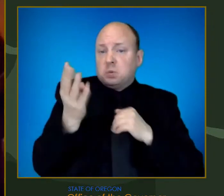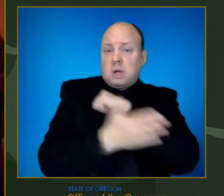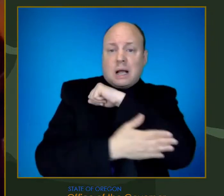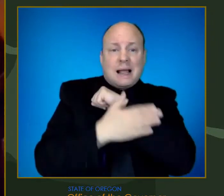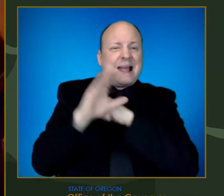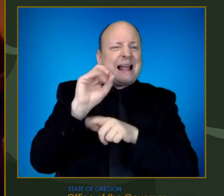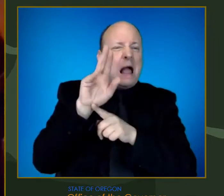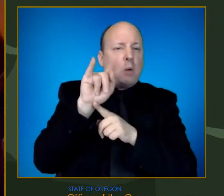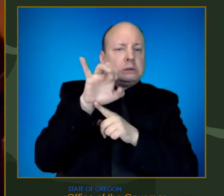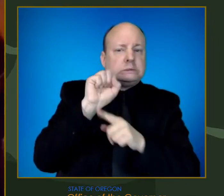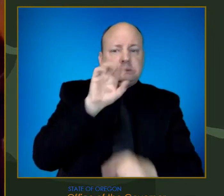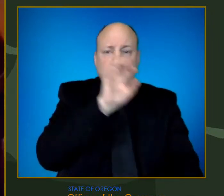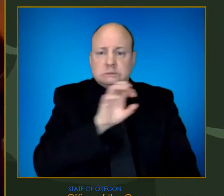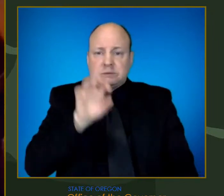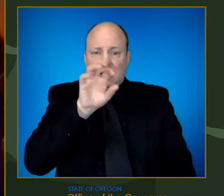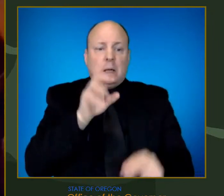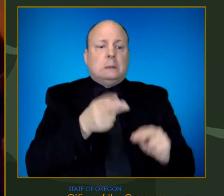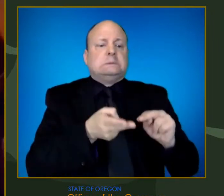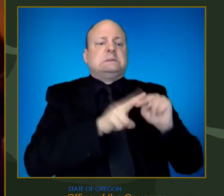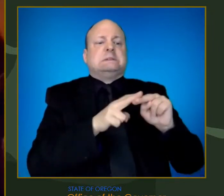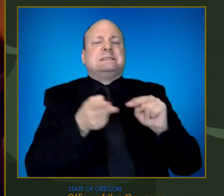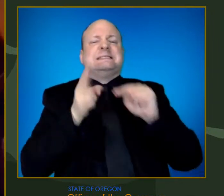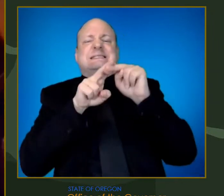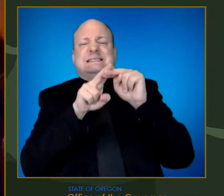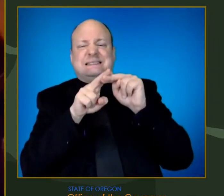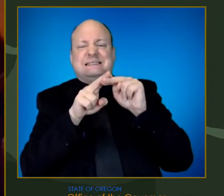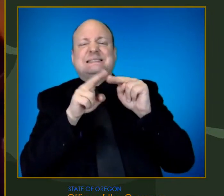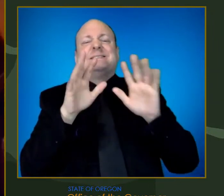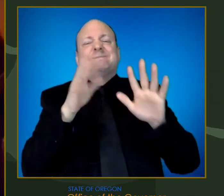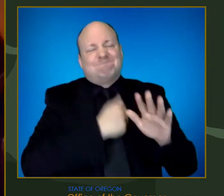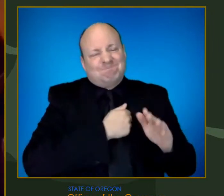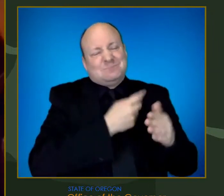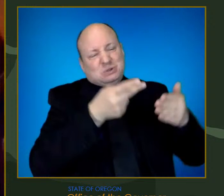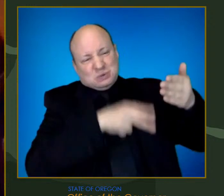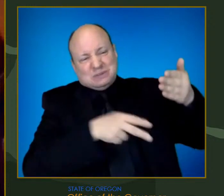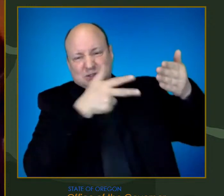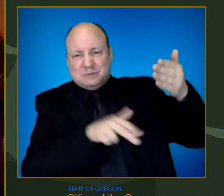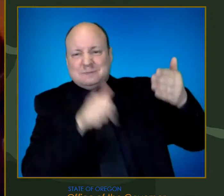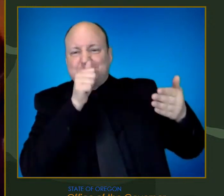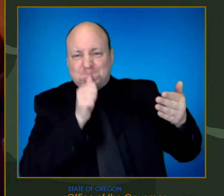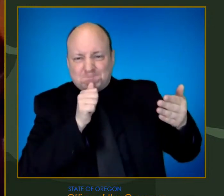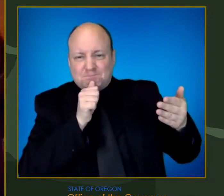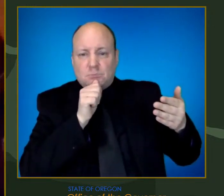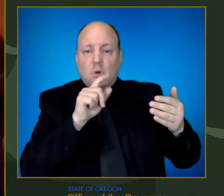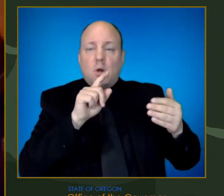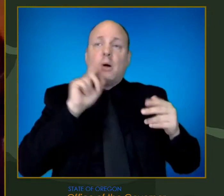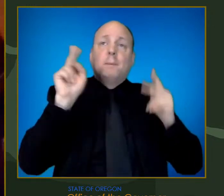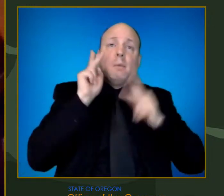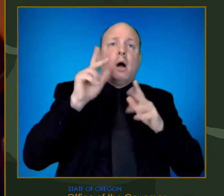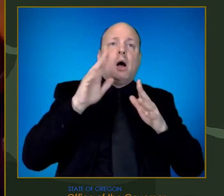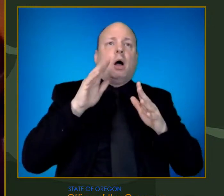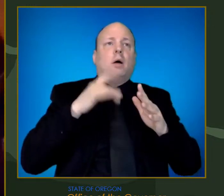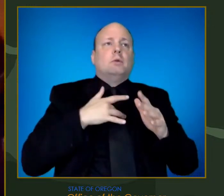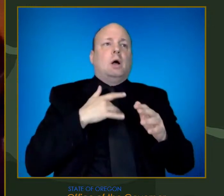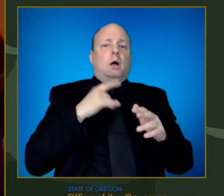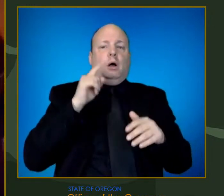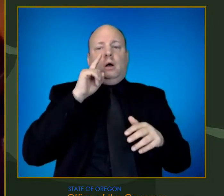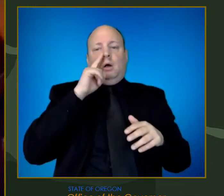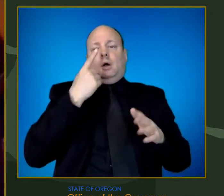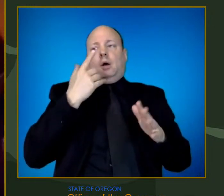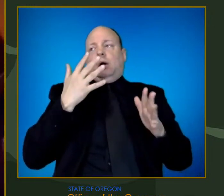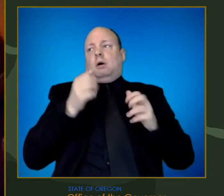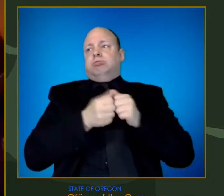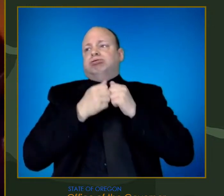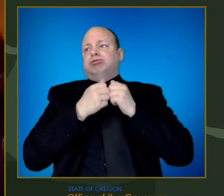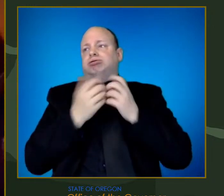weeks. We are all tired of fighting COVID-19, tired of wearing our masks, tired of missing